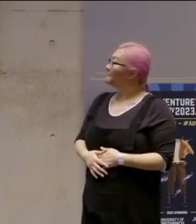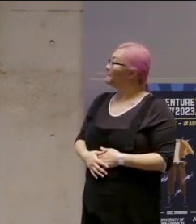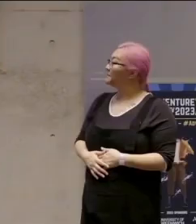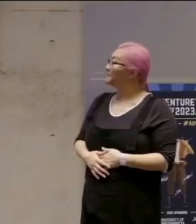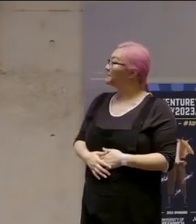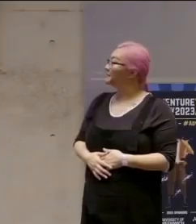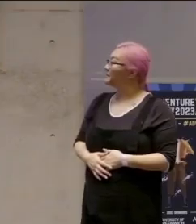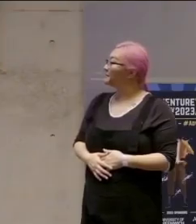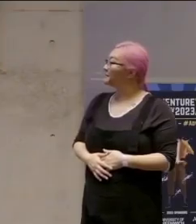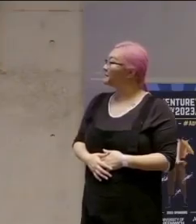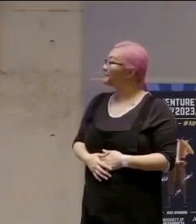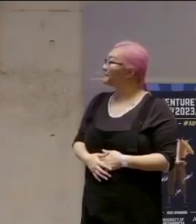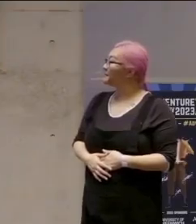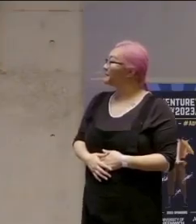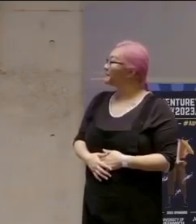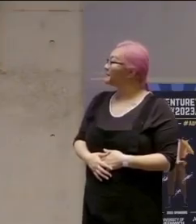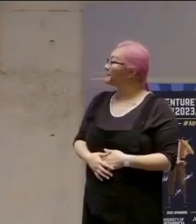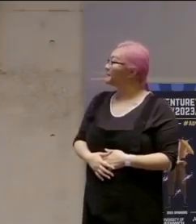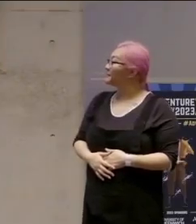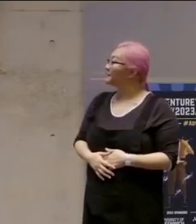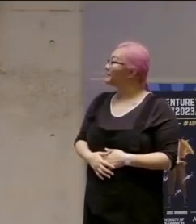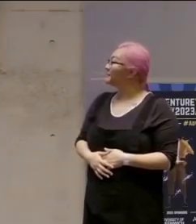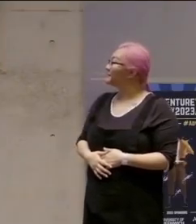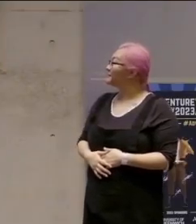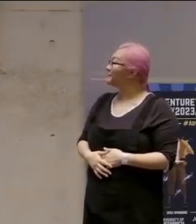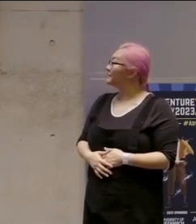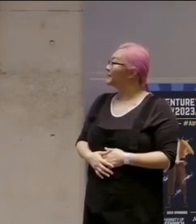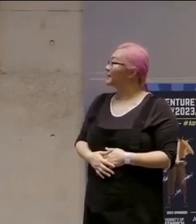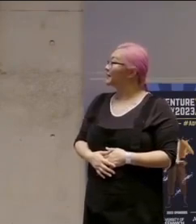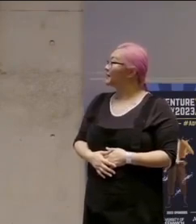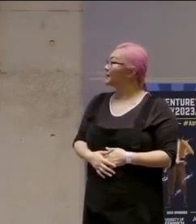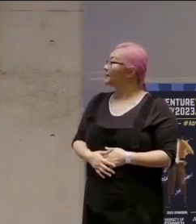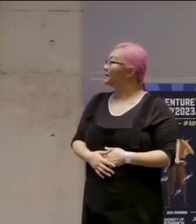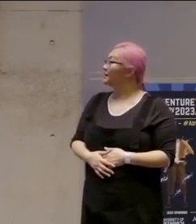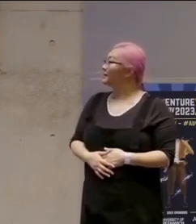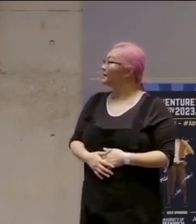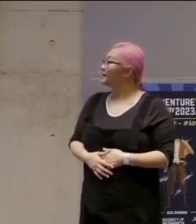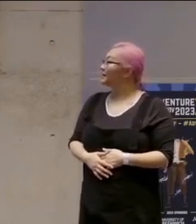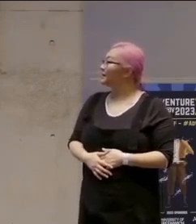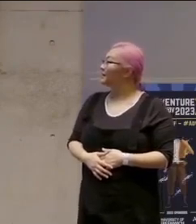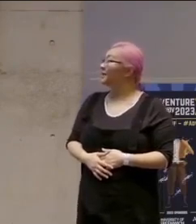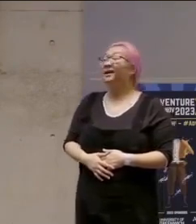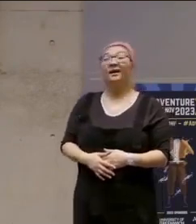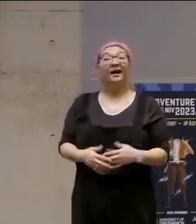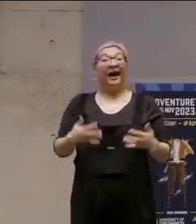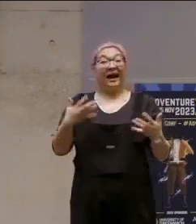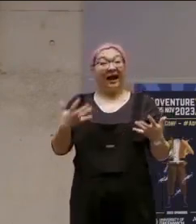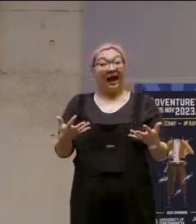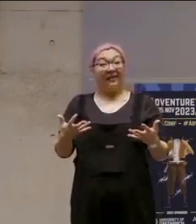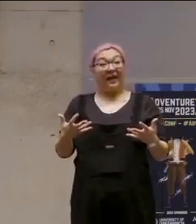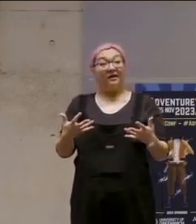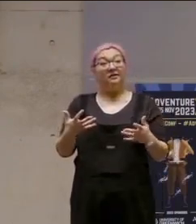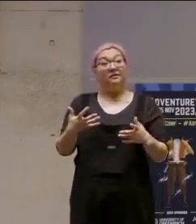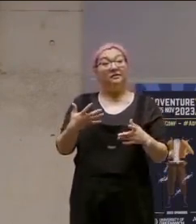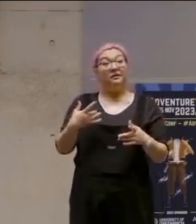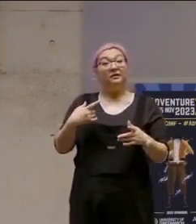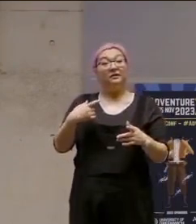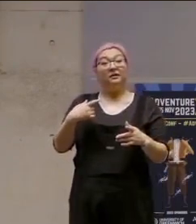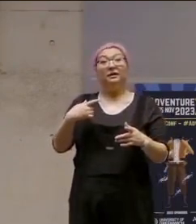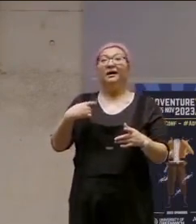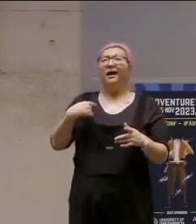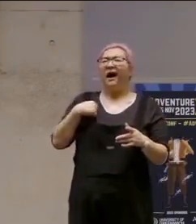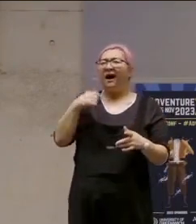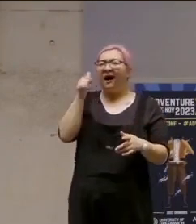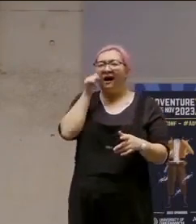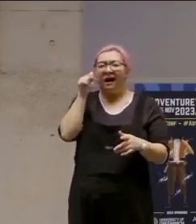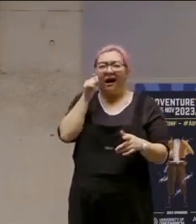okay, cool, let's make a side quest around that, about the fact that plantain prices keep rising. So stuff like that, get